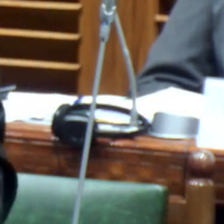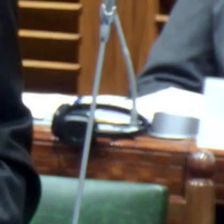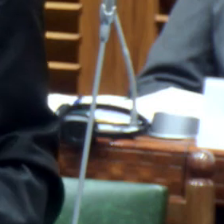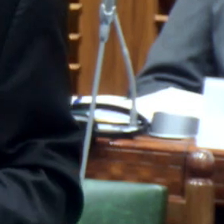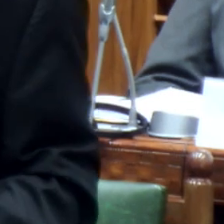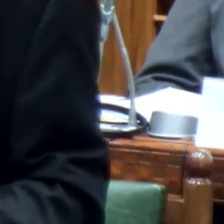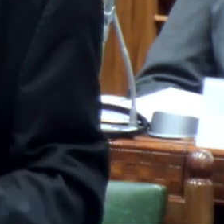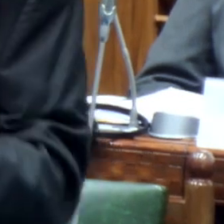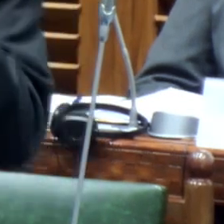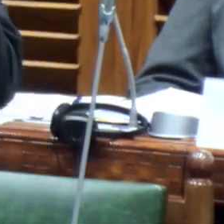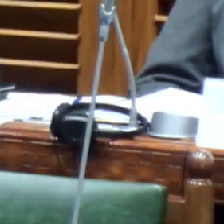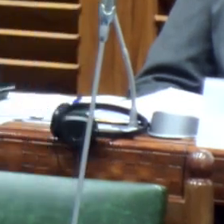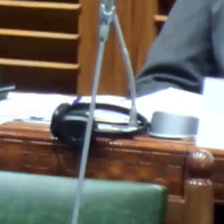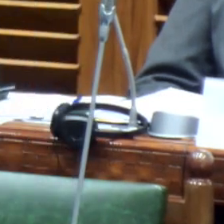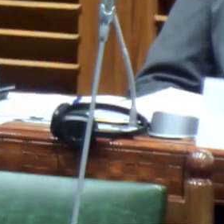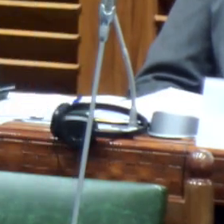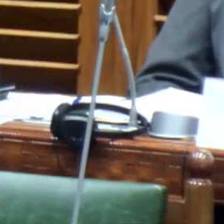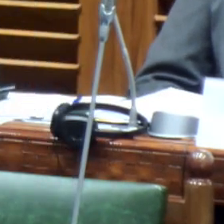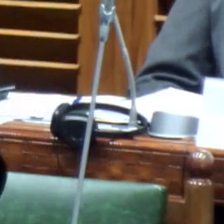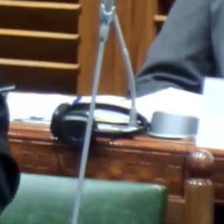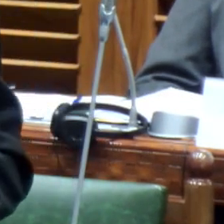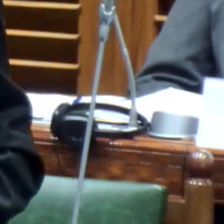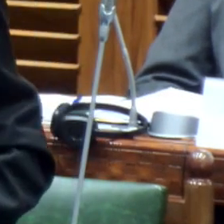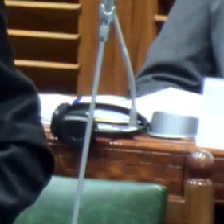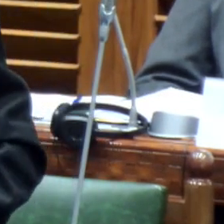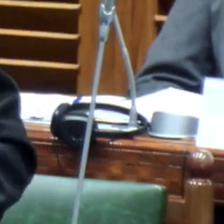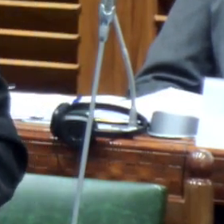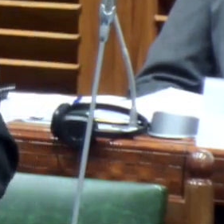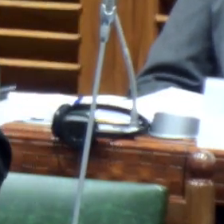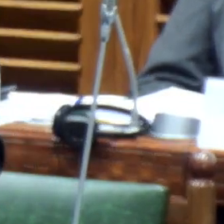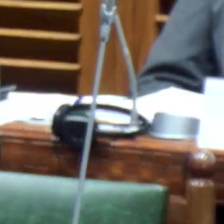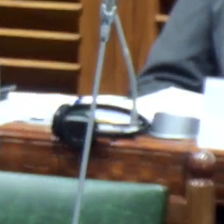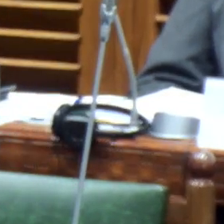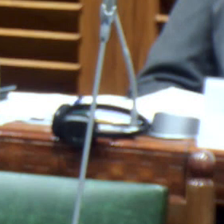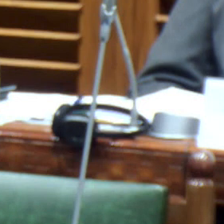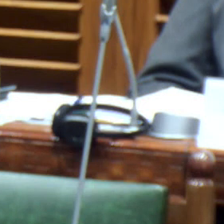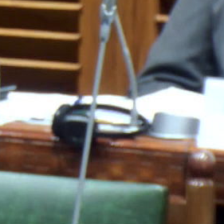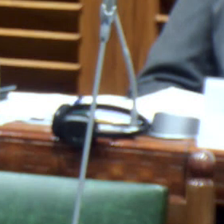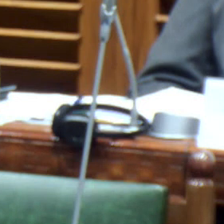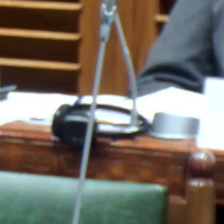And once more, I would also like to talk about Honorable Ratu Josiah